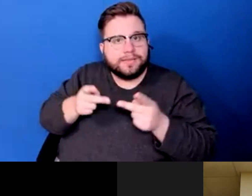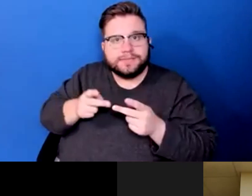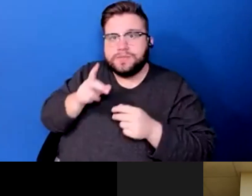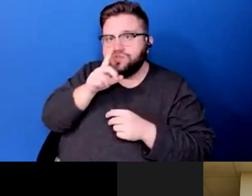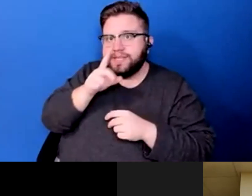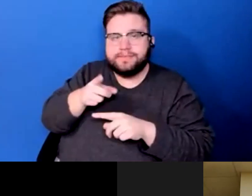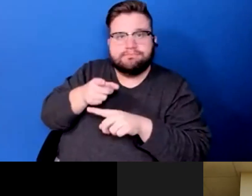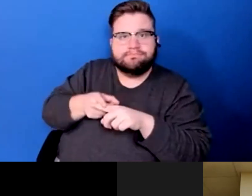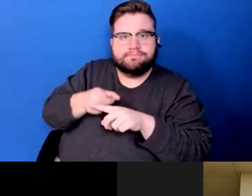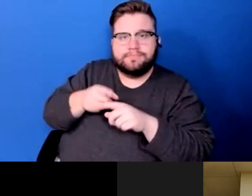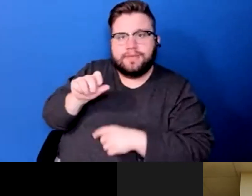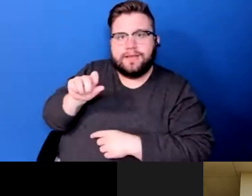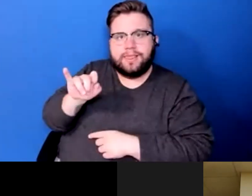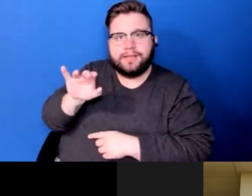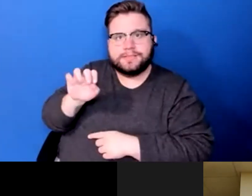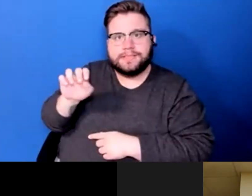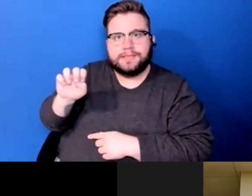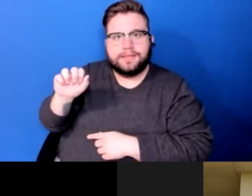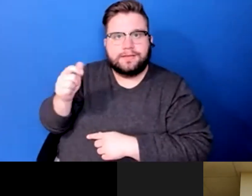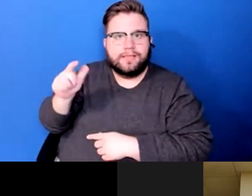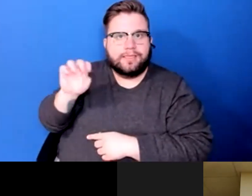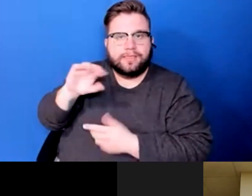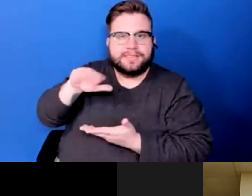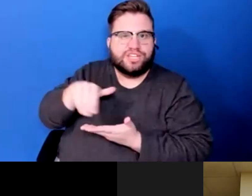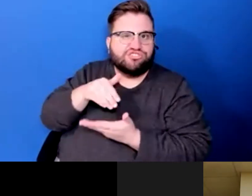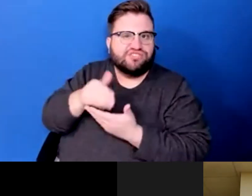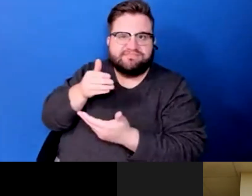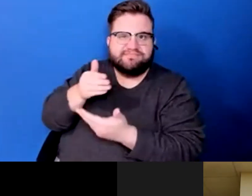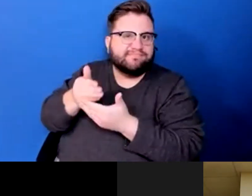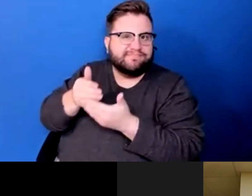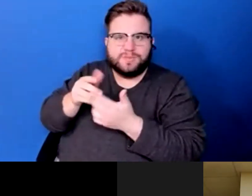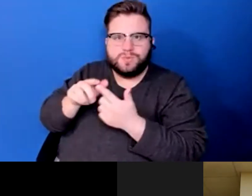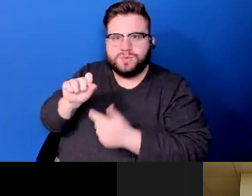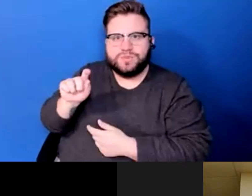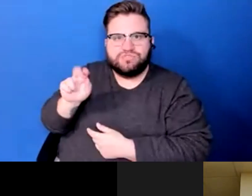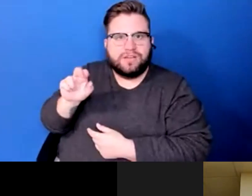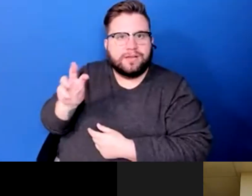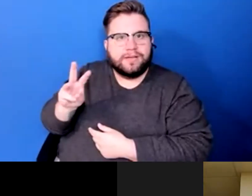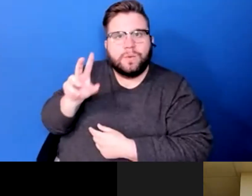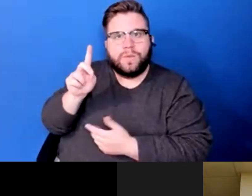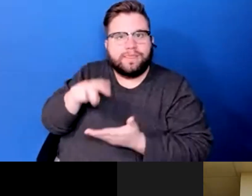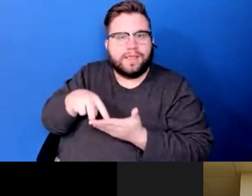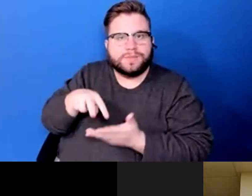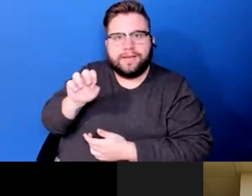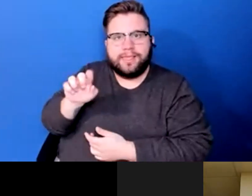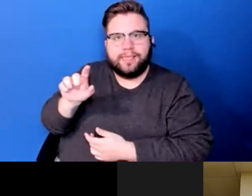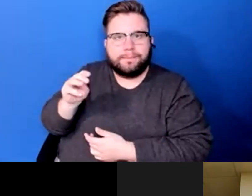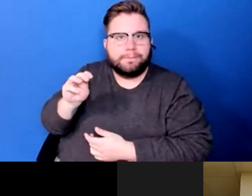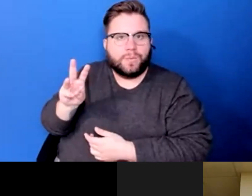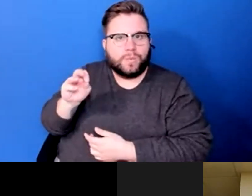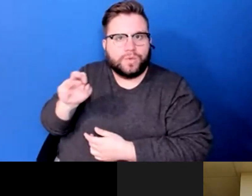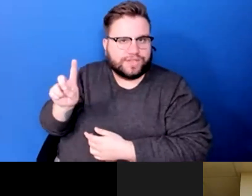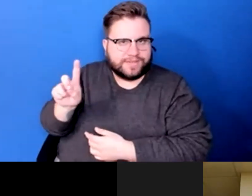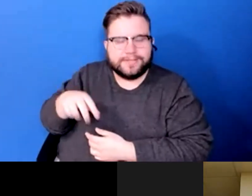Siegel Center. So we're right down the road from Strong. It's 1000 Elmwood. And